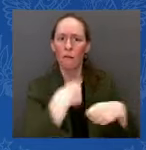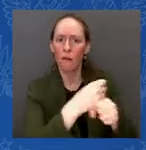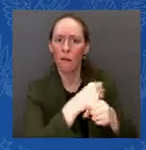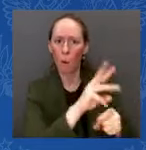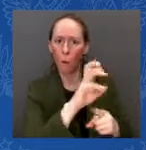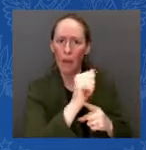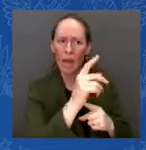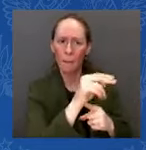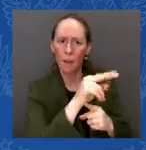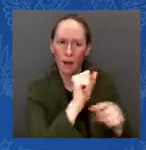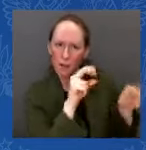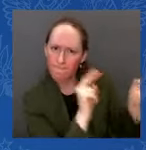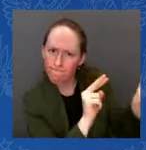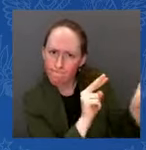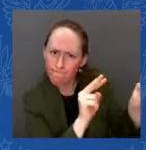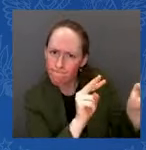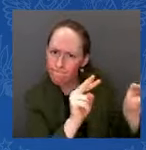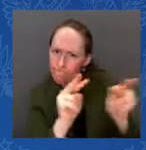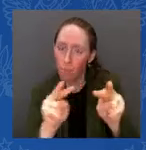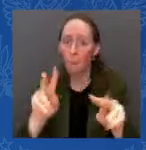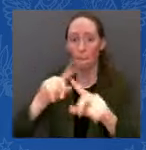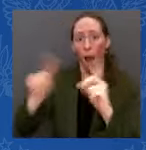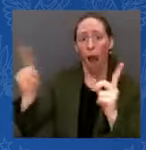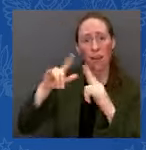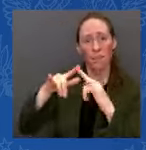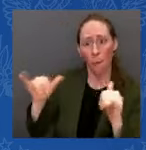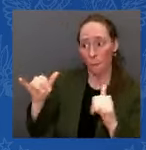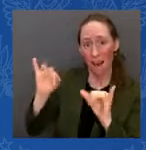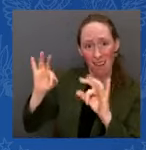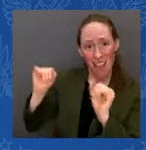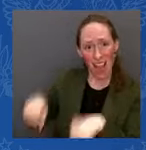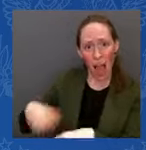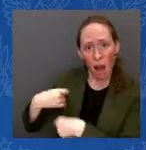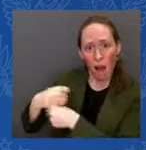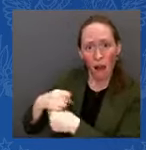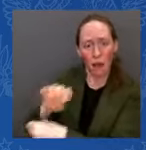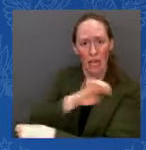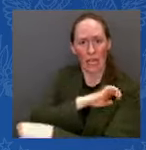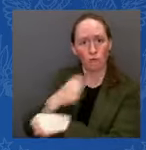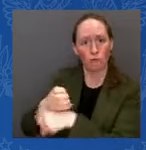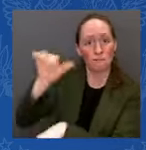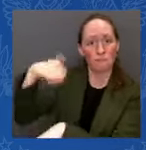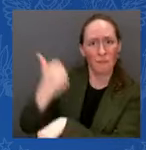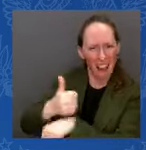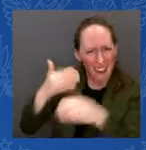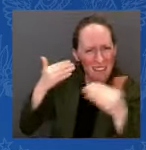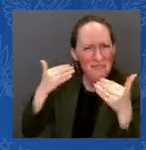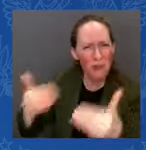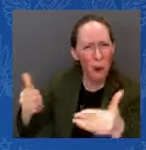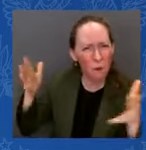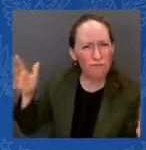will not produce nuclear fuel needed for these submarines. We have set the highest standards